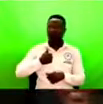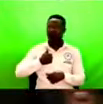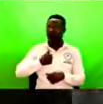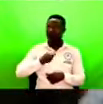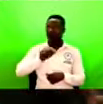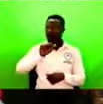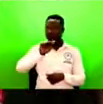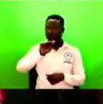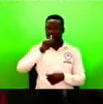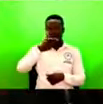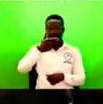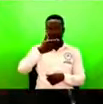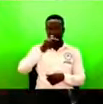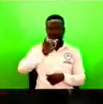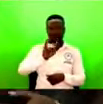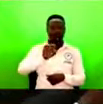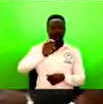Ejekumene.